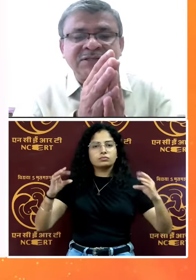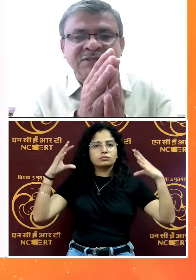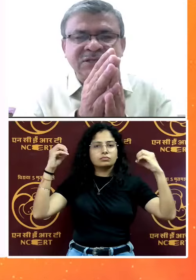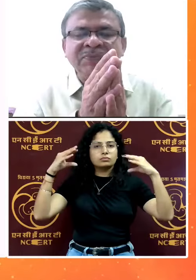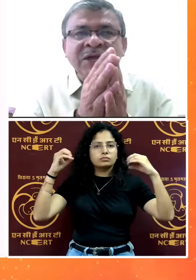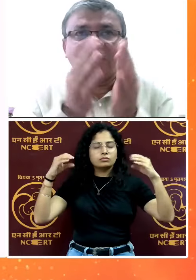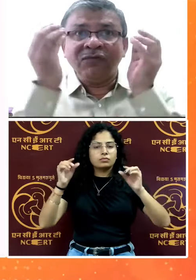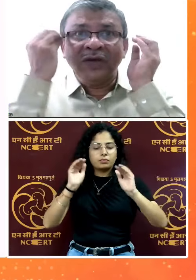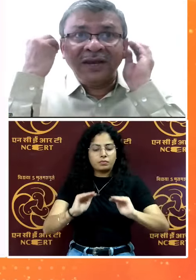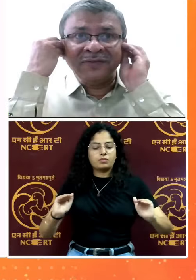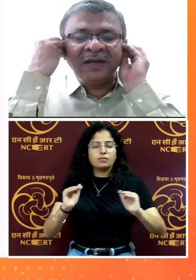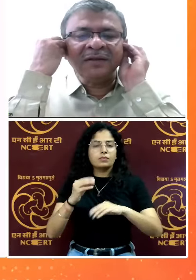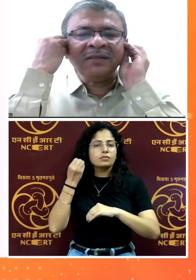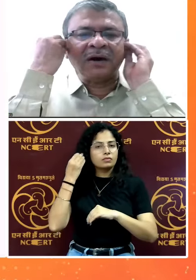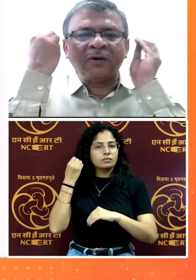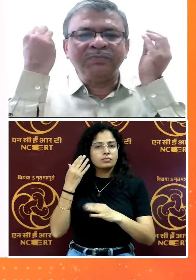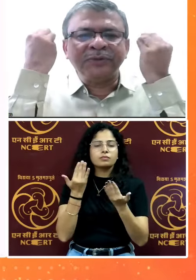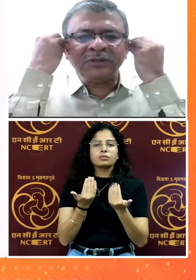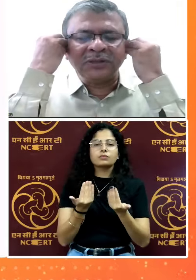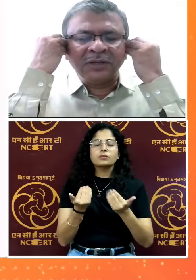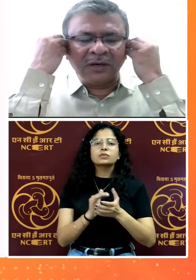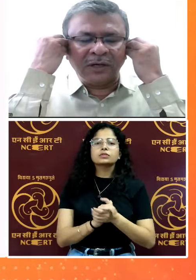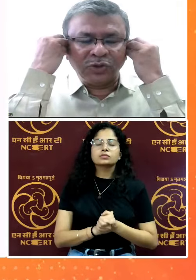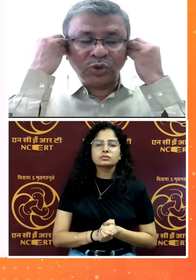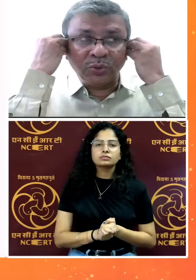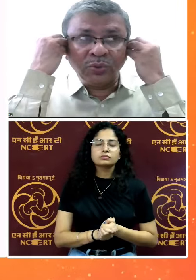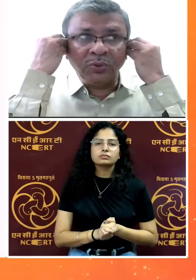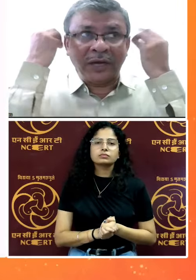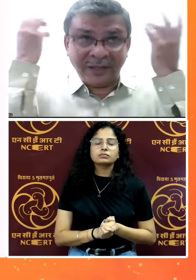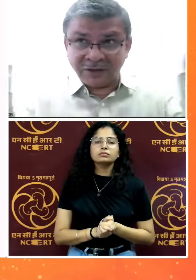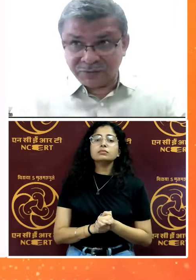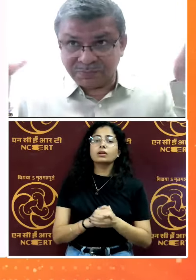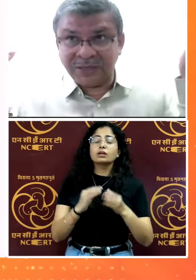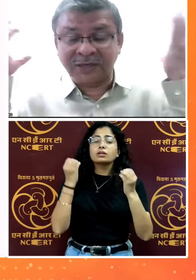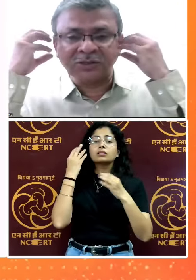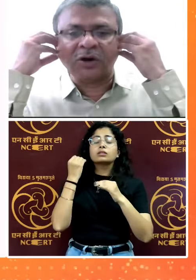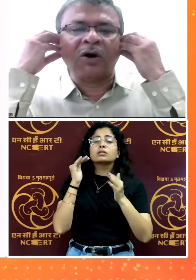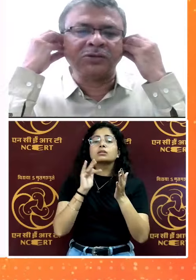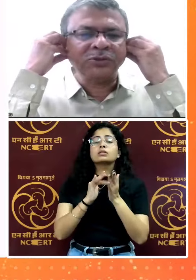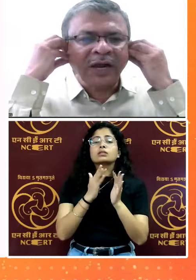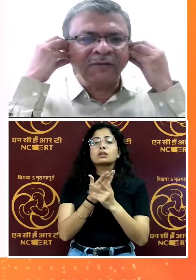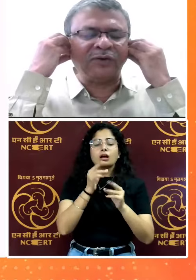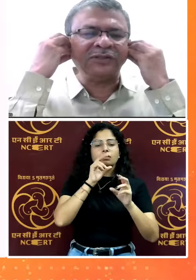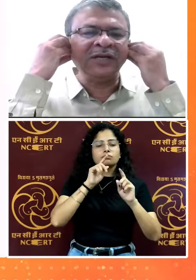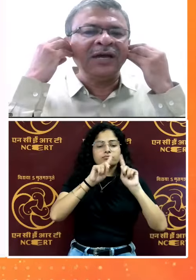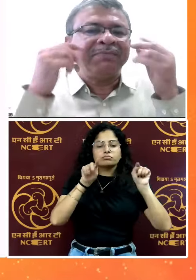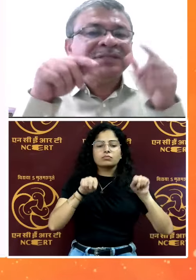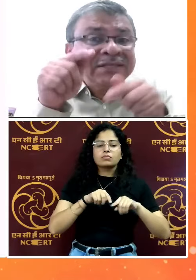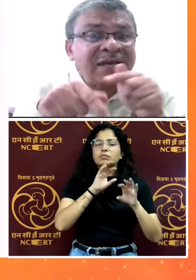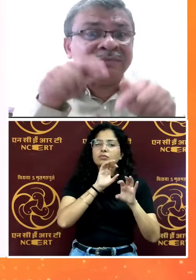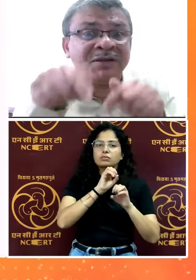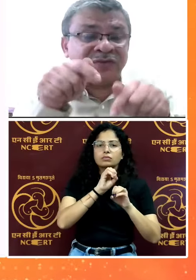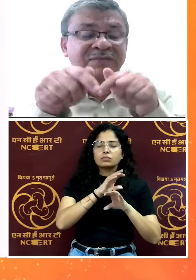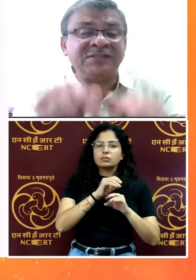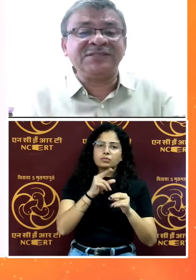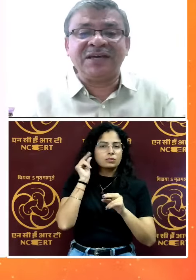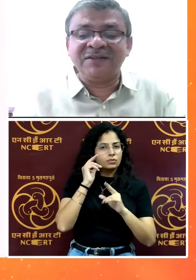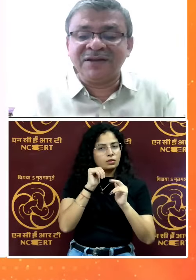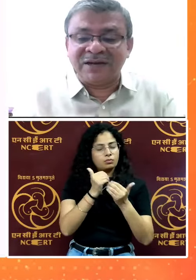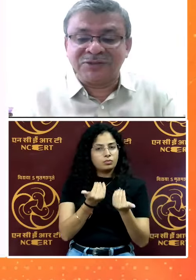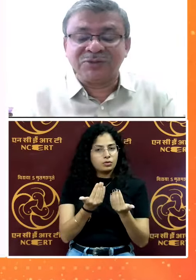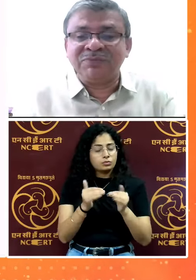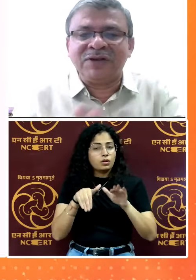amplifier system, we listen the output through either speakers or through headphones. Okay. But this amplifier which